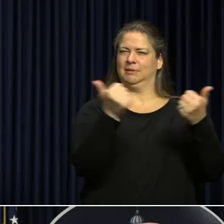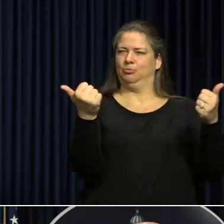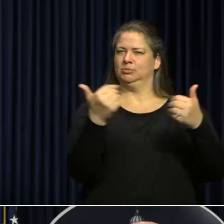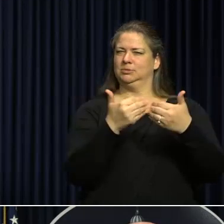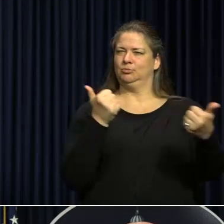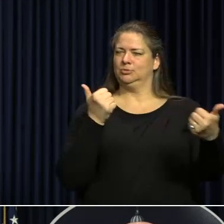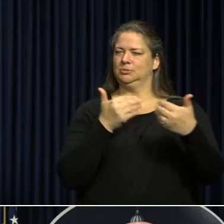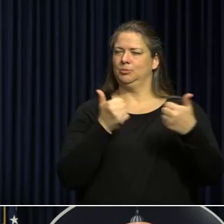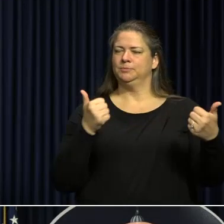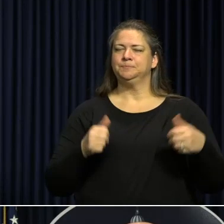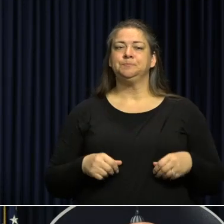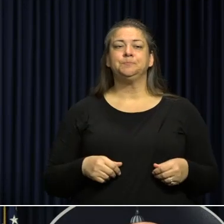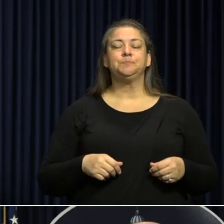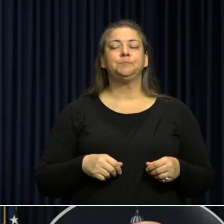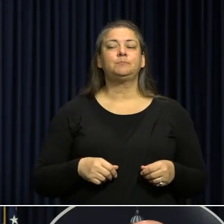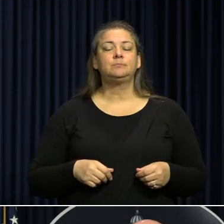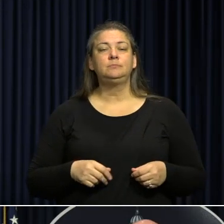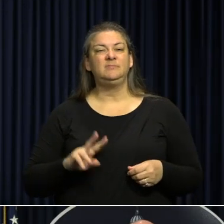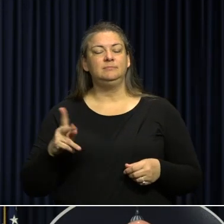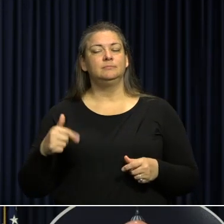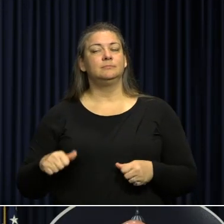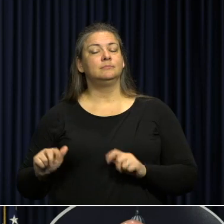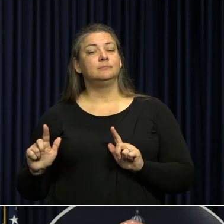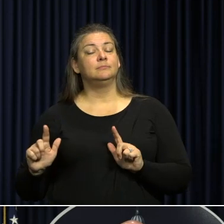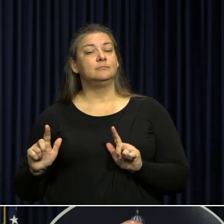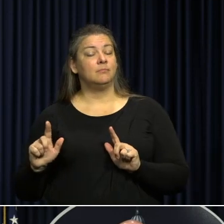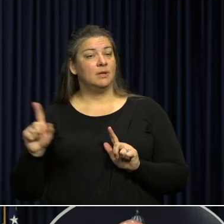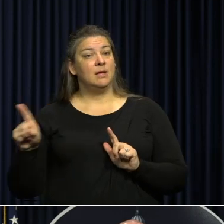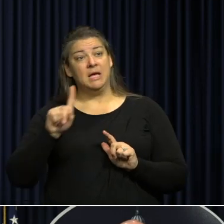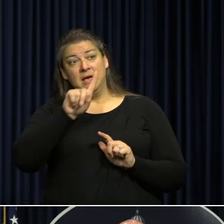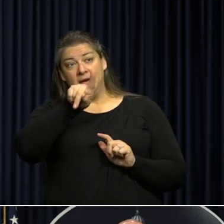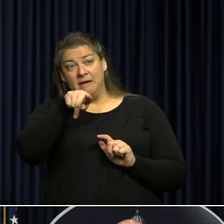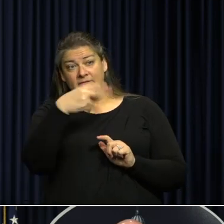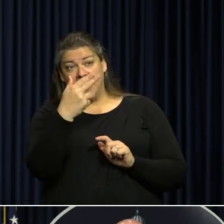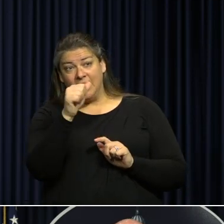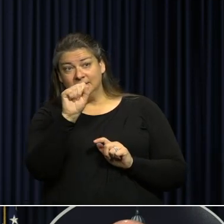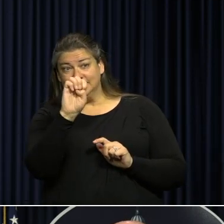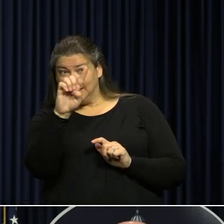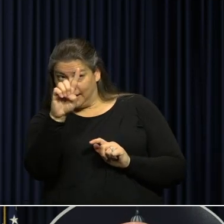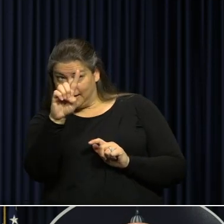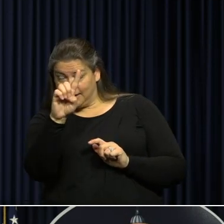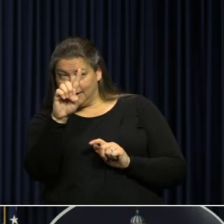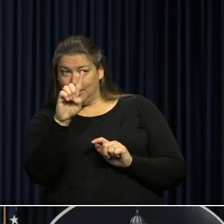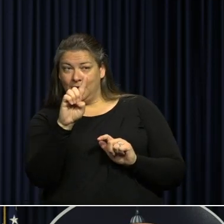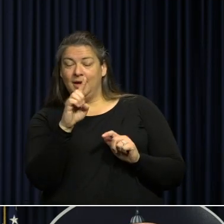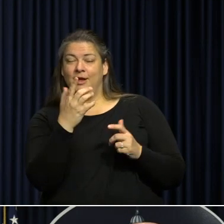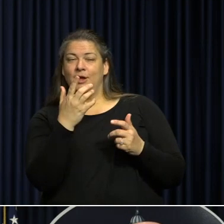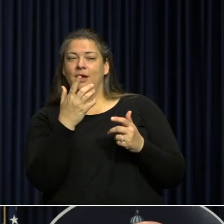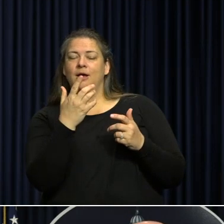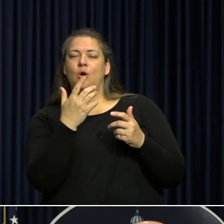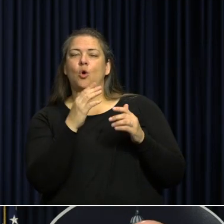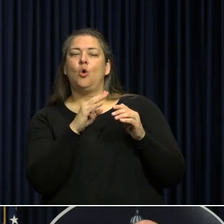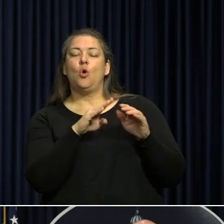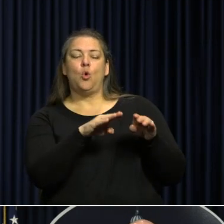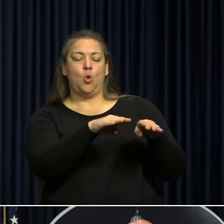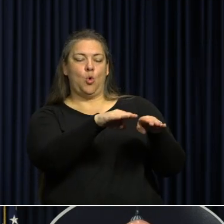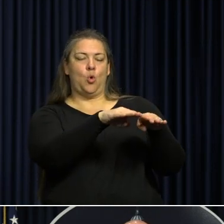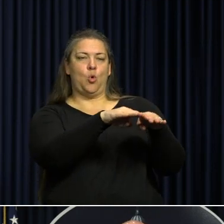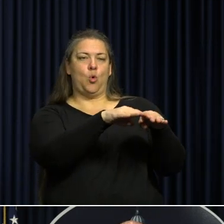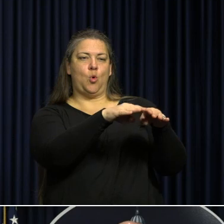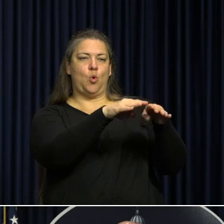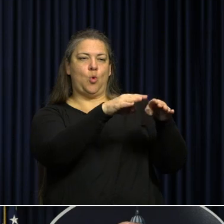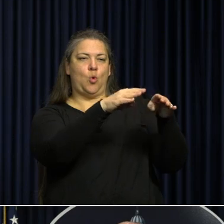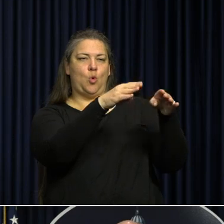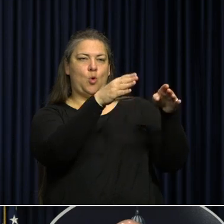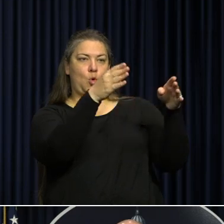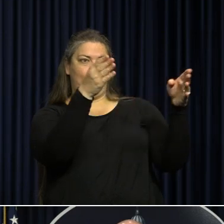next one. So it's a phased, gradual reopening of services. In all phases, We want